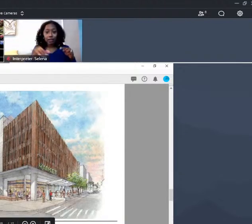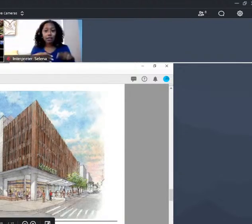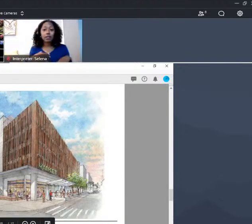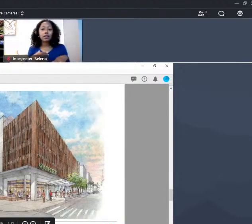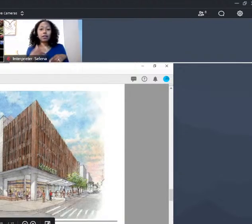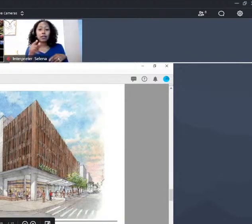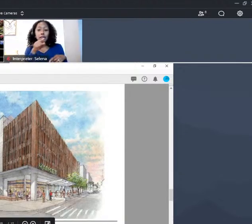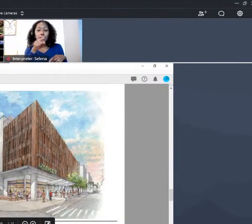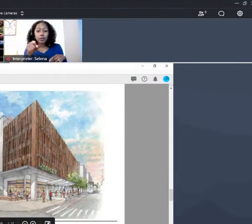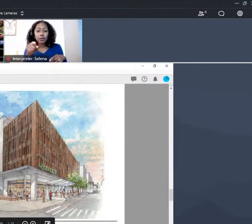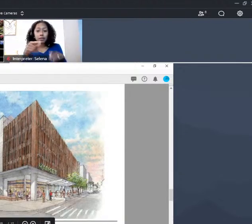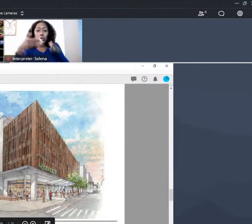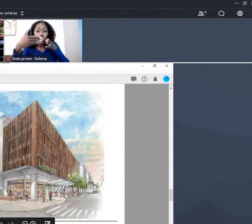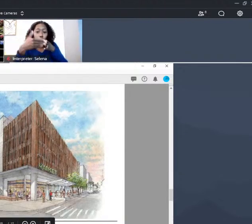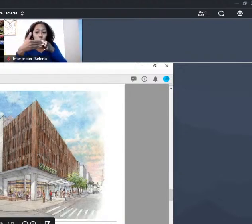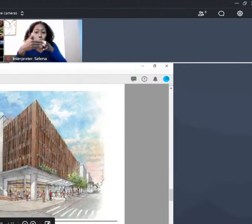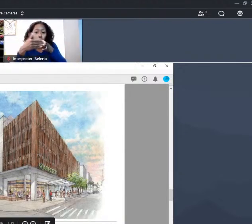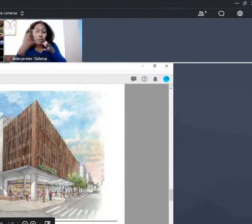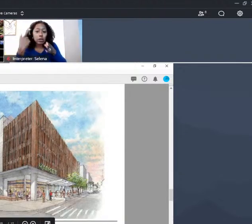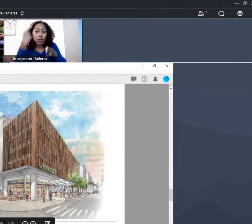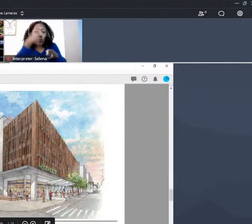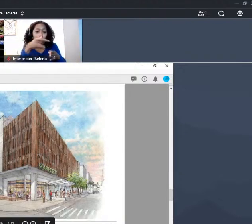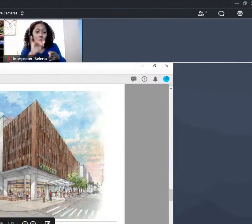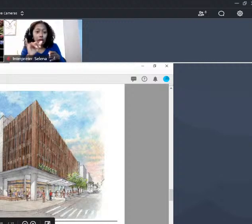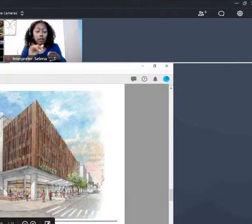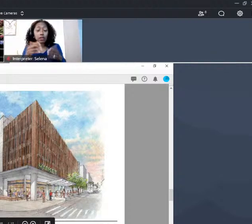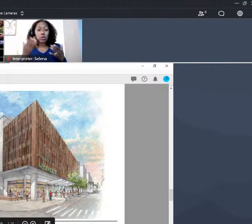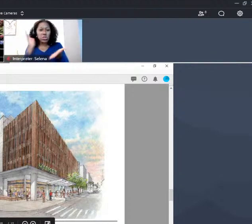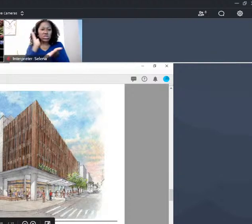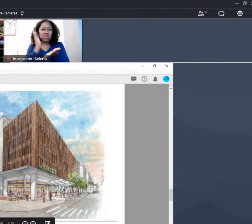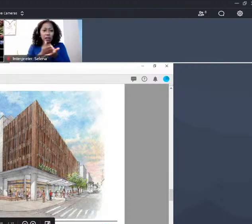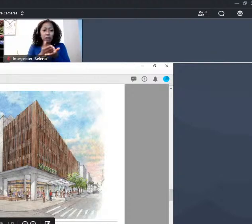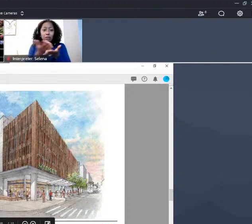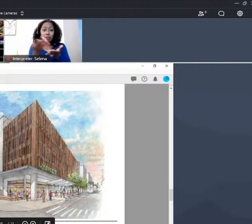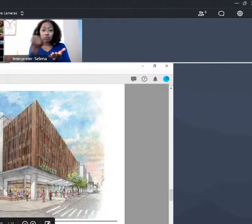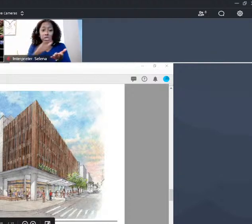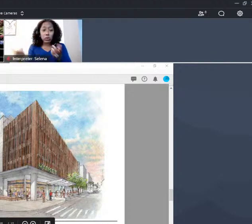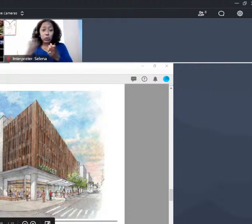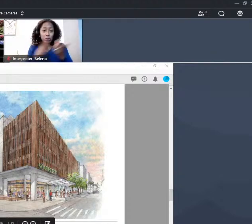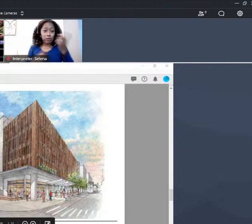you can see all corners, and we'll stop there, and I'll welcome any questions that you might have.